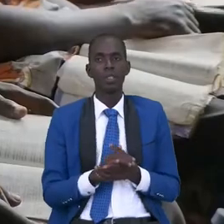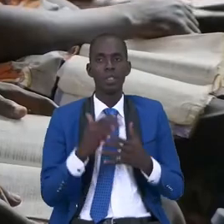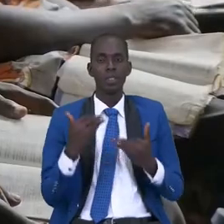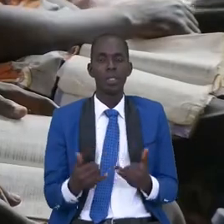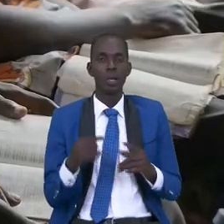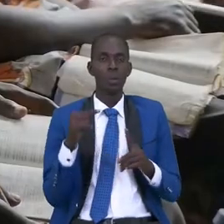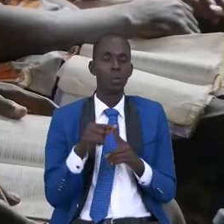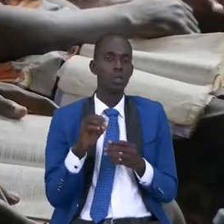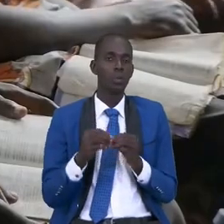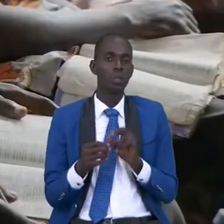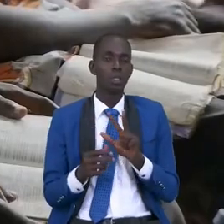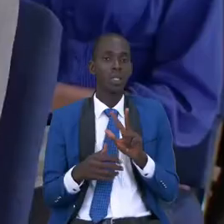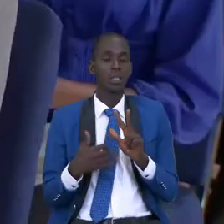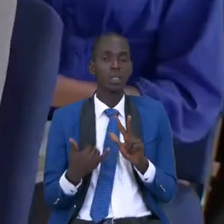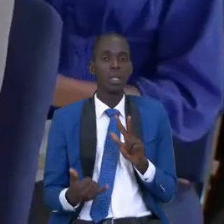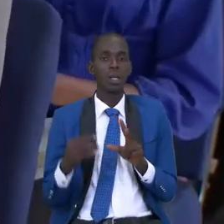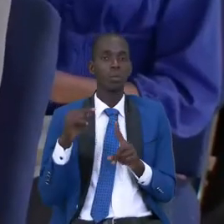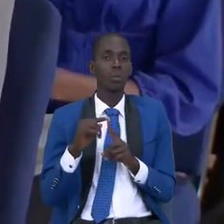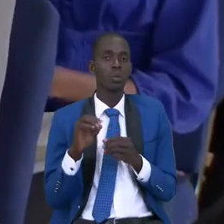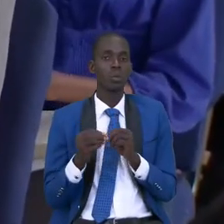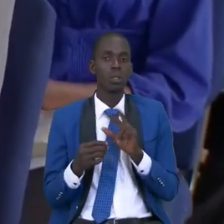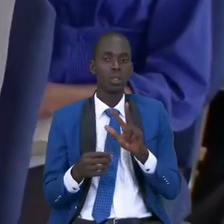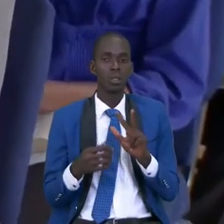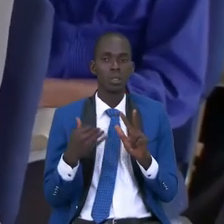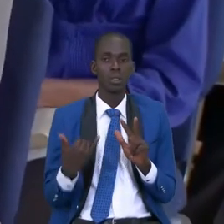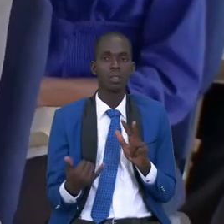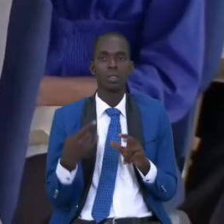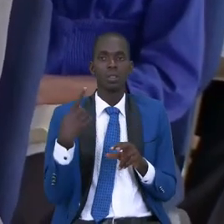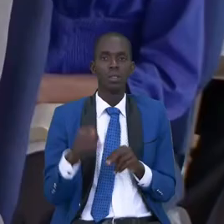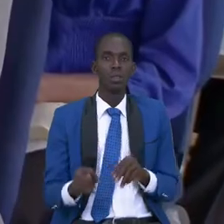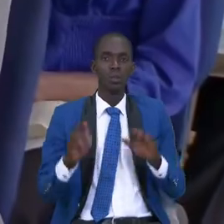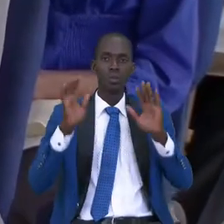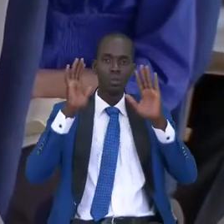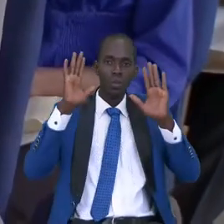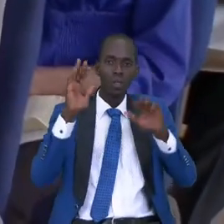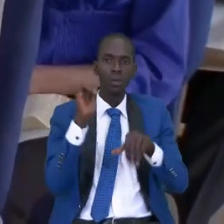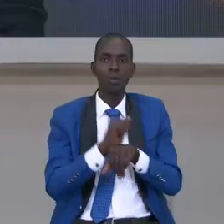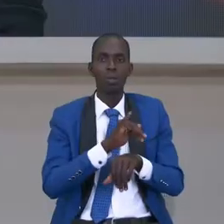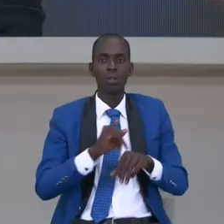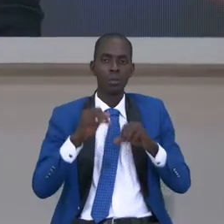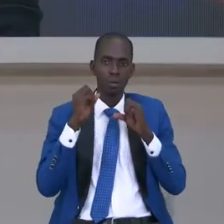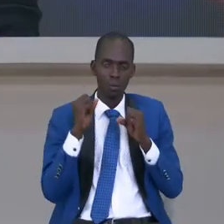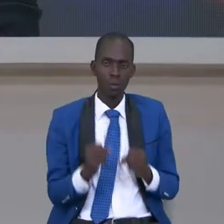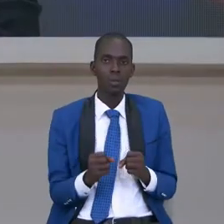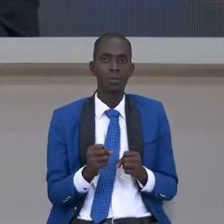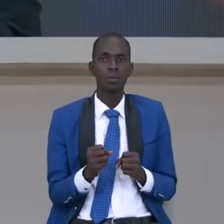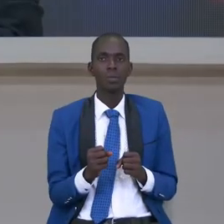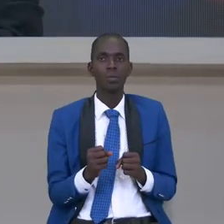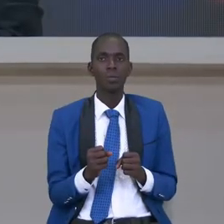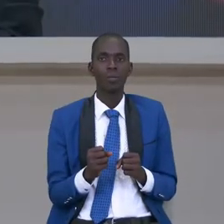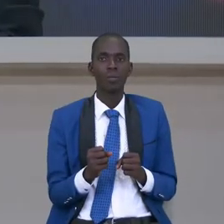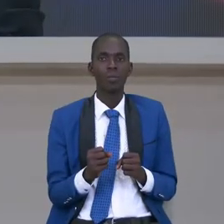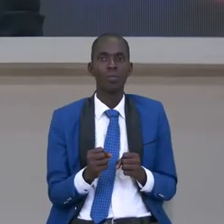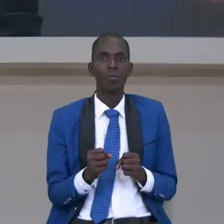point number three now. Point number three, the wonder working power in